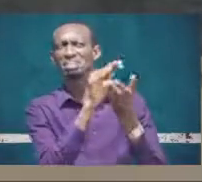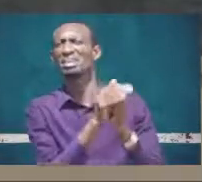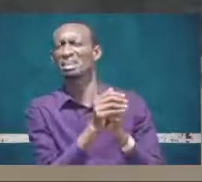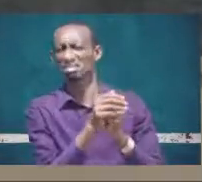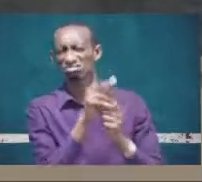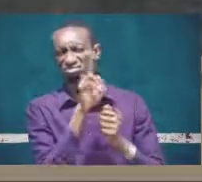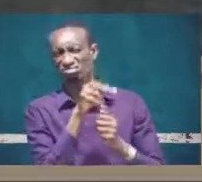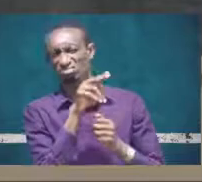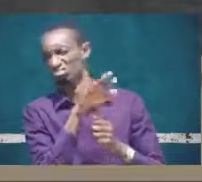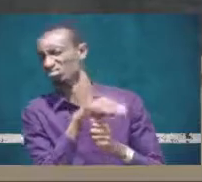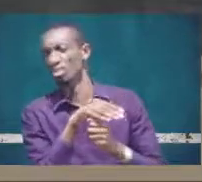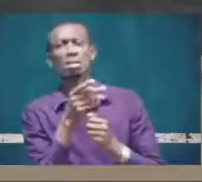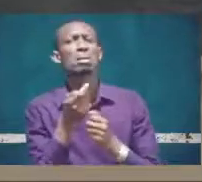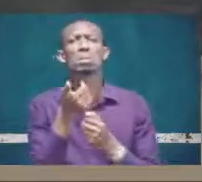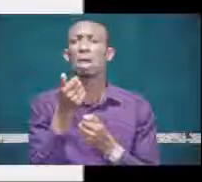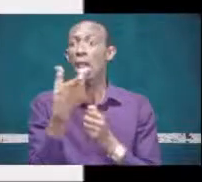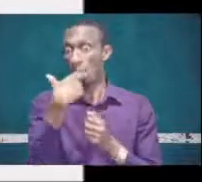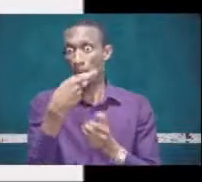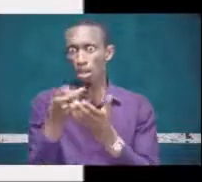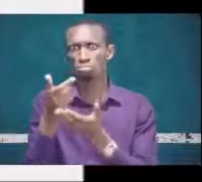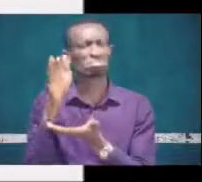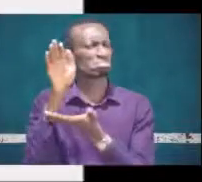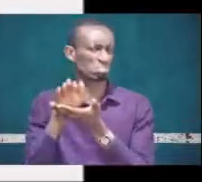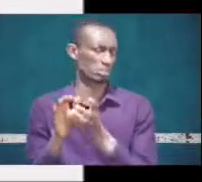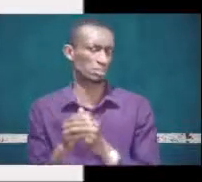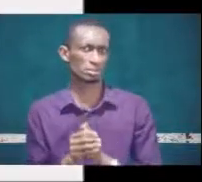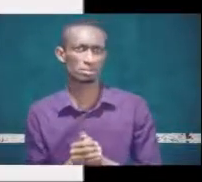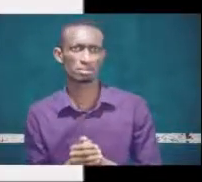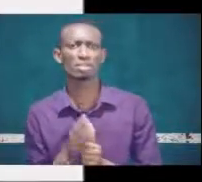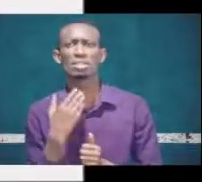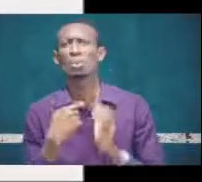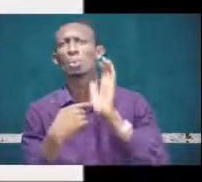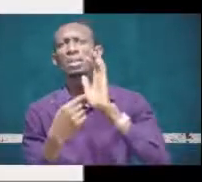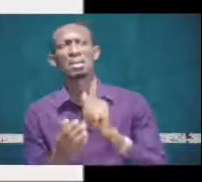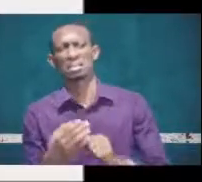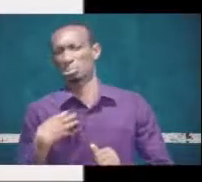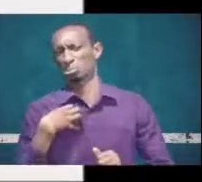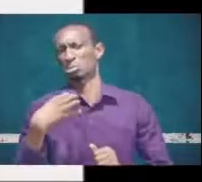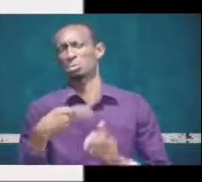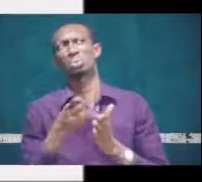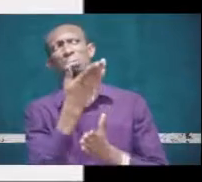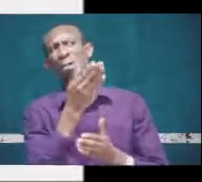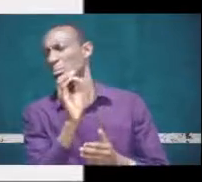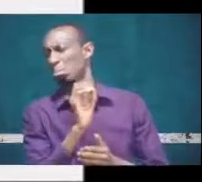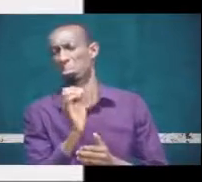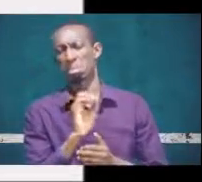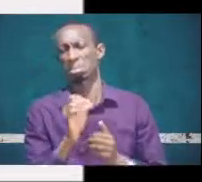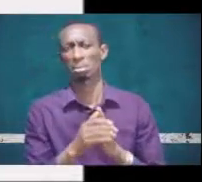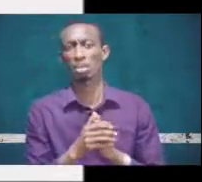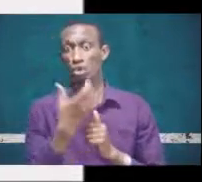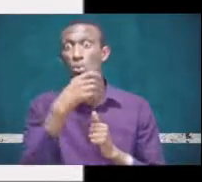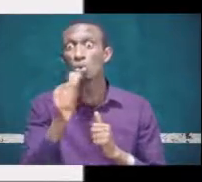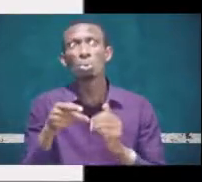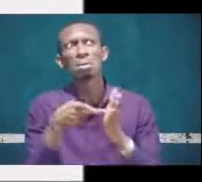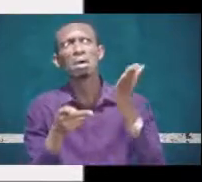people will buy more of those goods to emphasize or to show off that maybe they are rich, they can manage what other people have